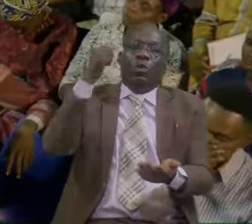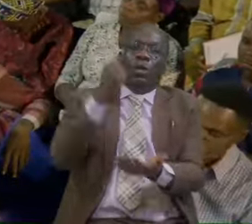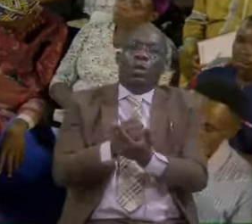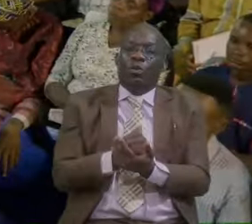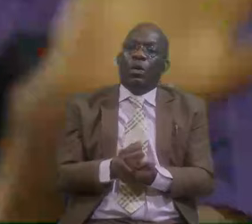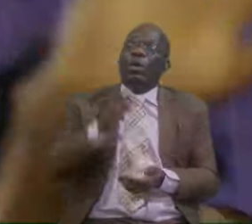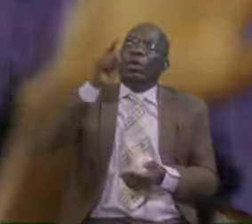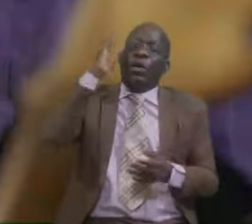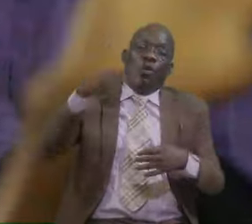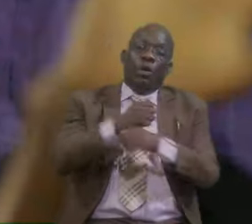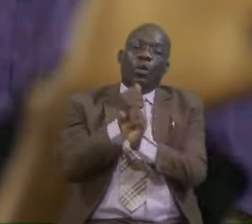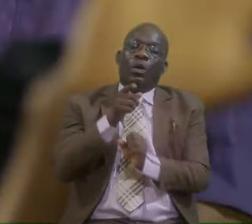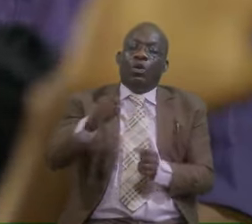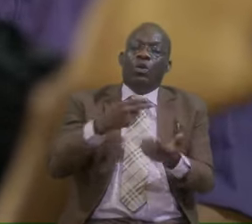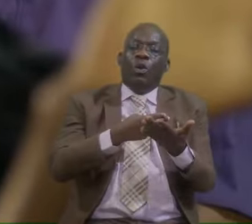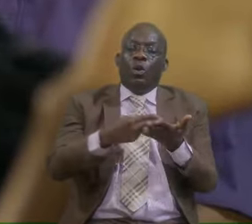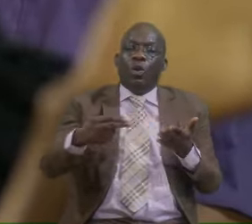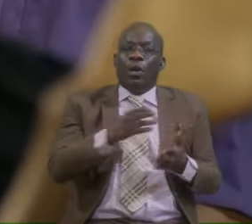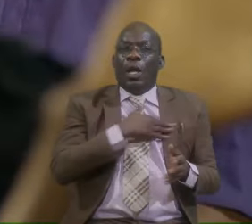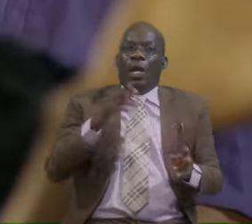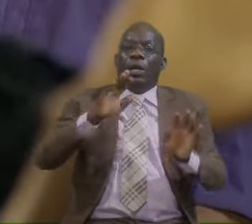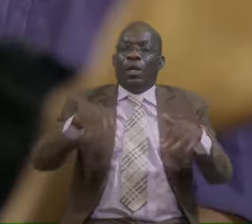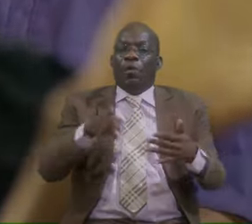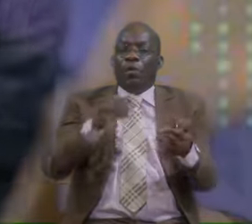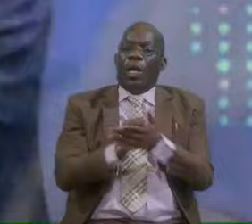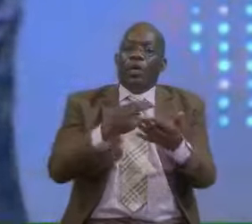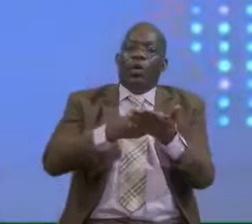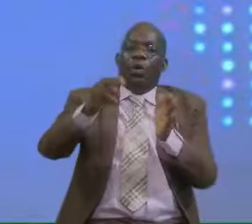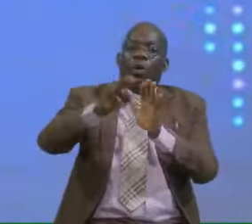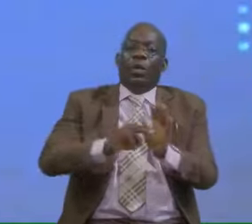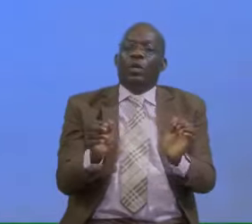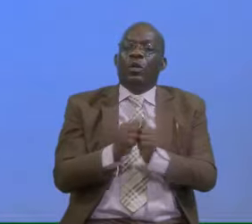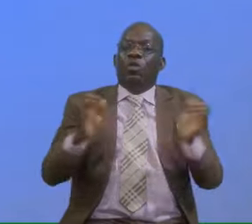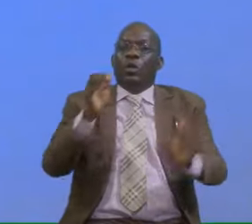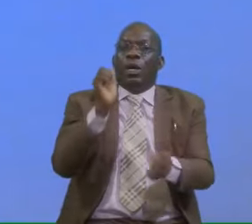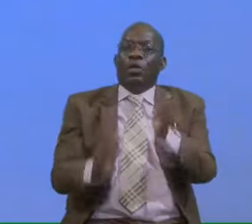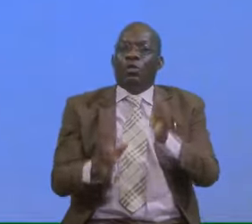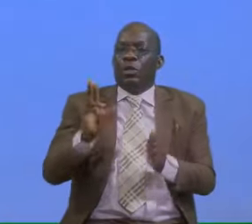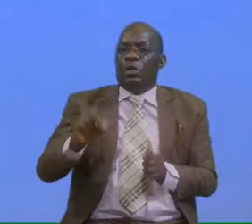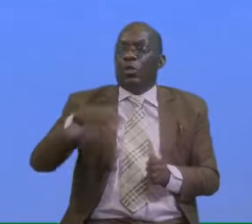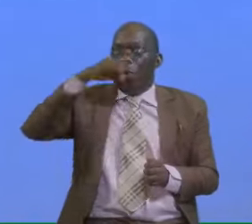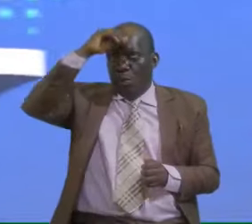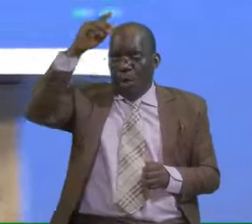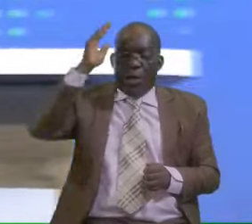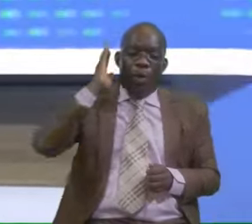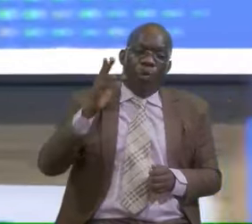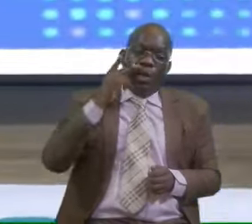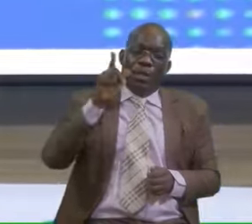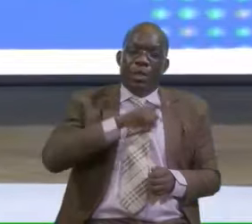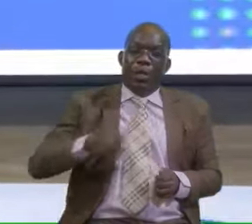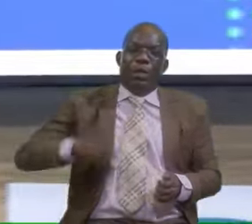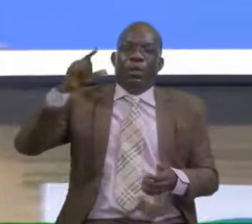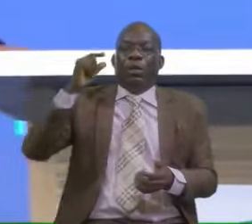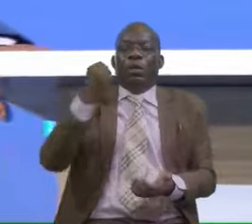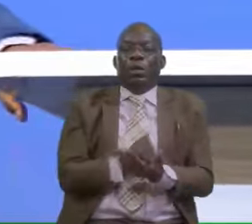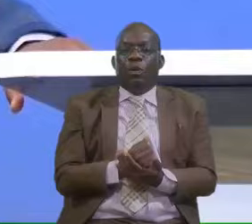holy and give you that holiness without which no man shall see the Lord. How does